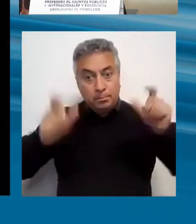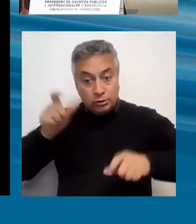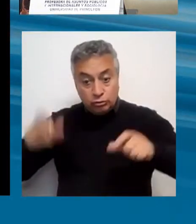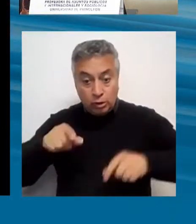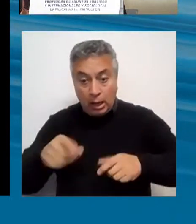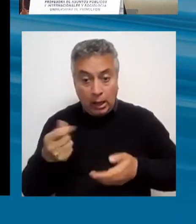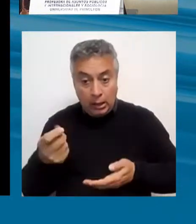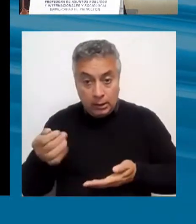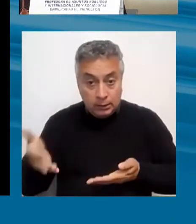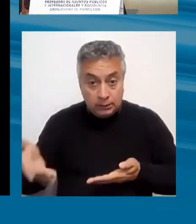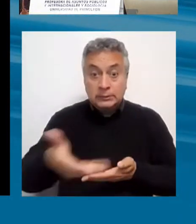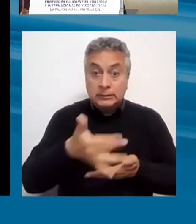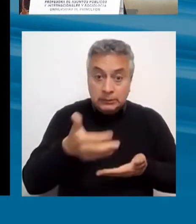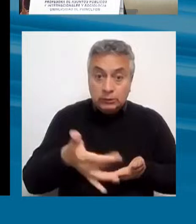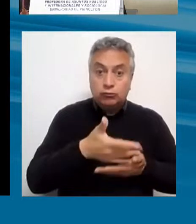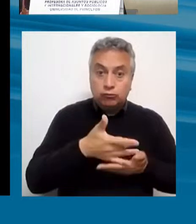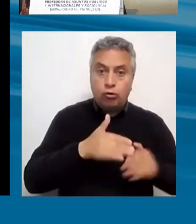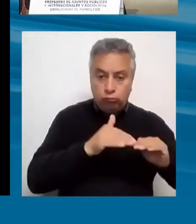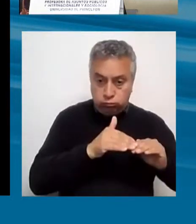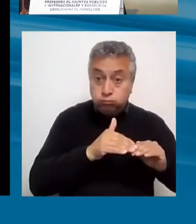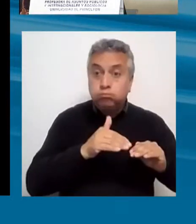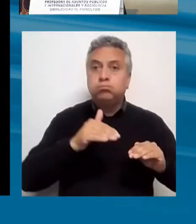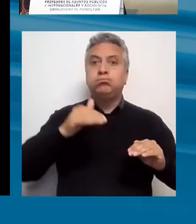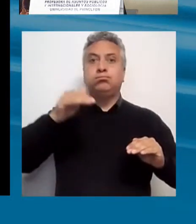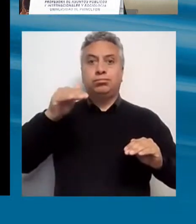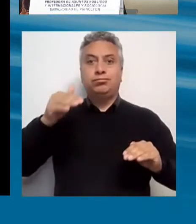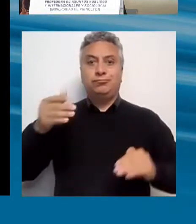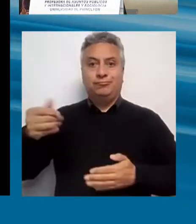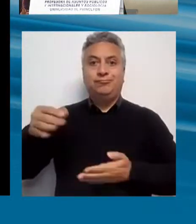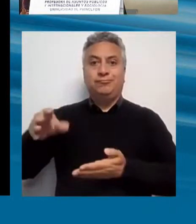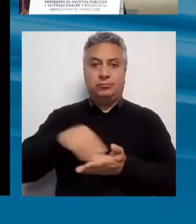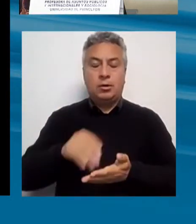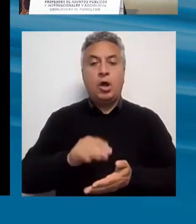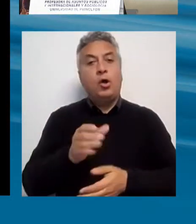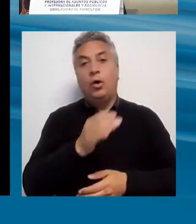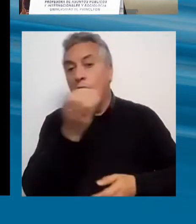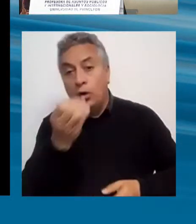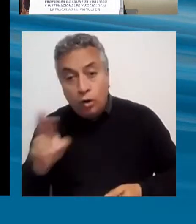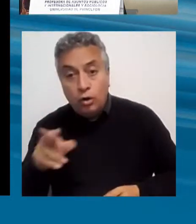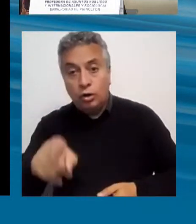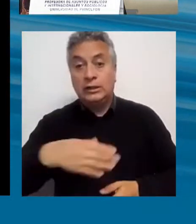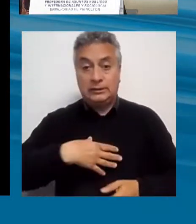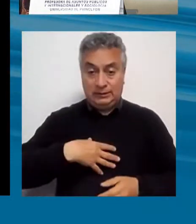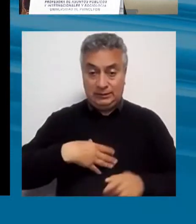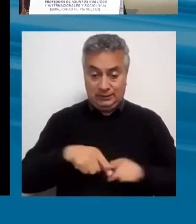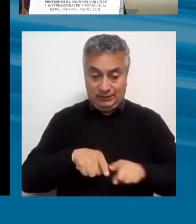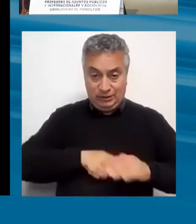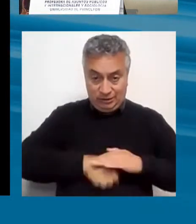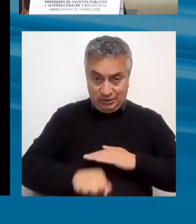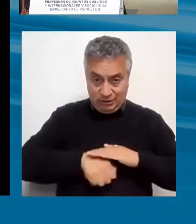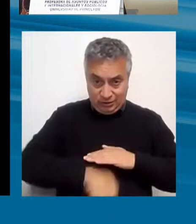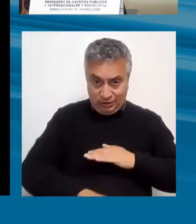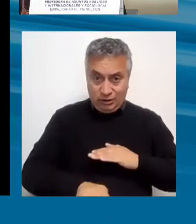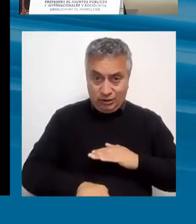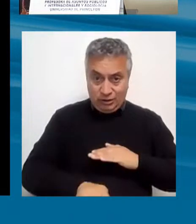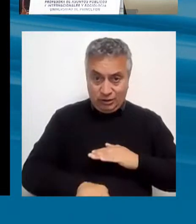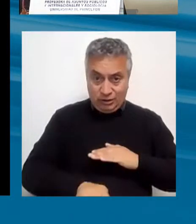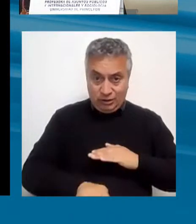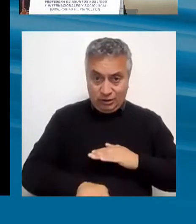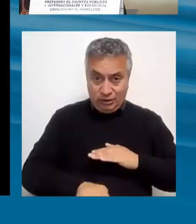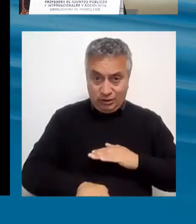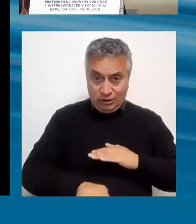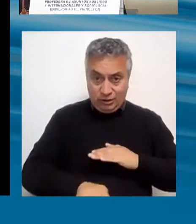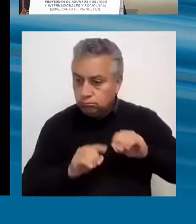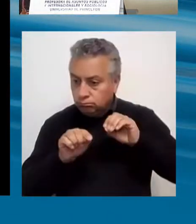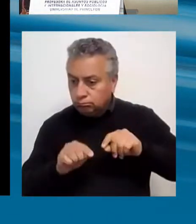low-income people achieve high income at some point in their life, or if the children of low-income parents have the opportunity